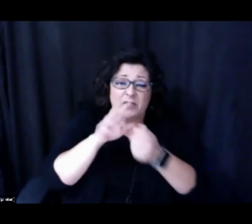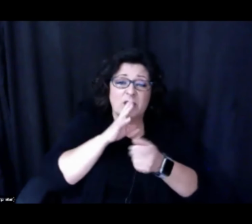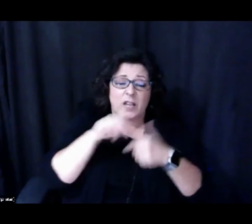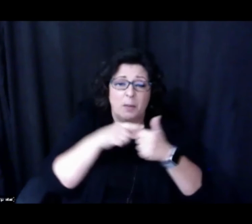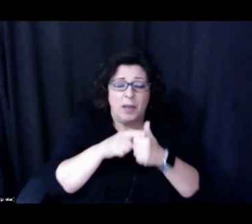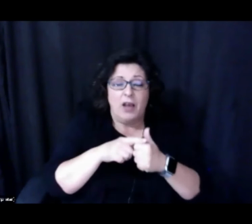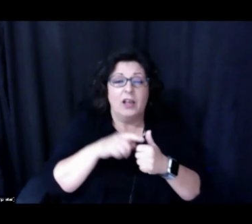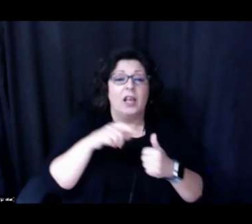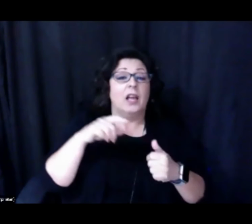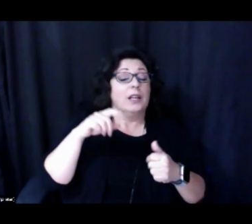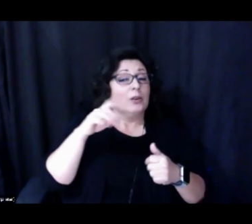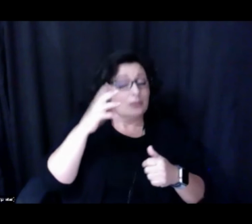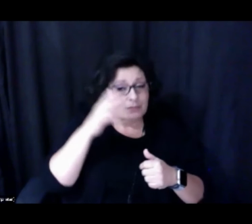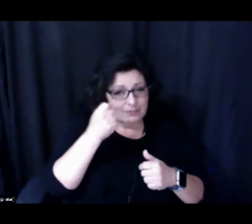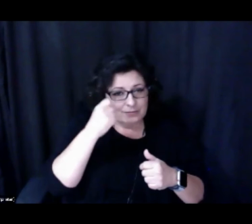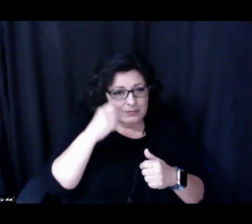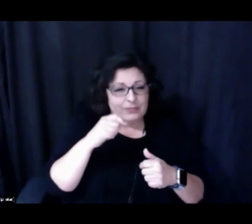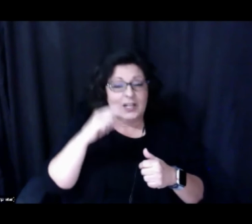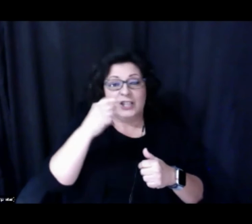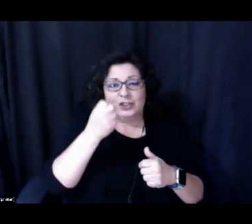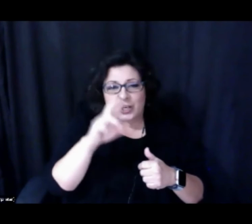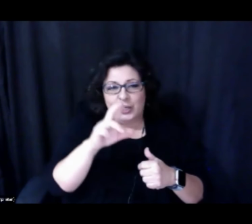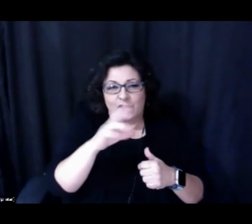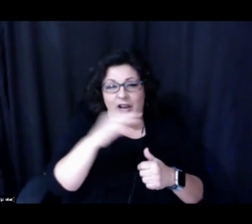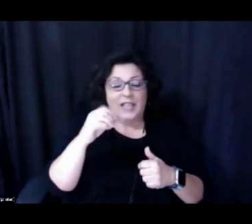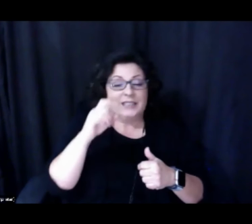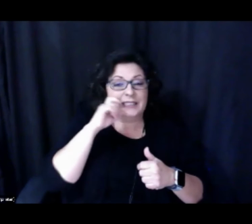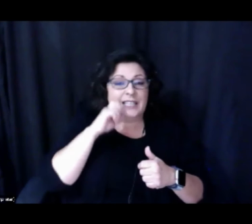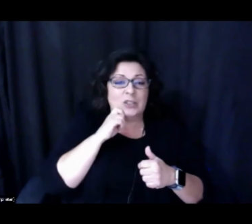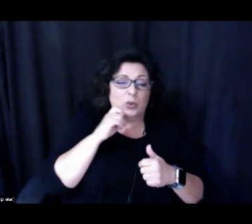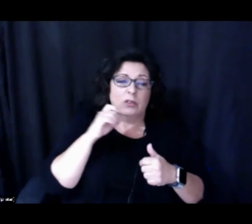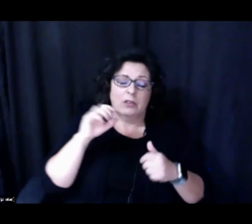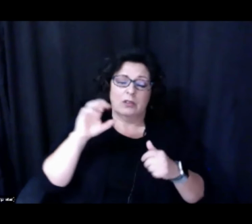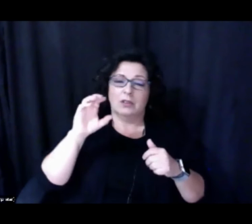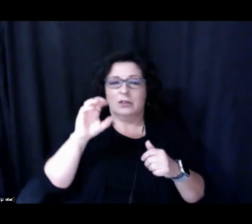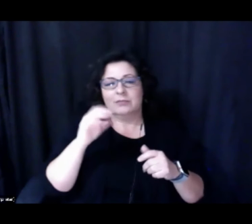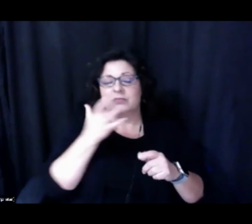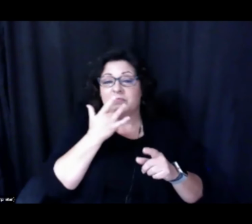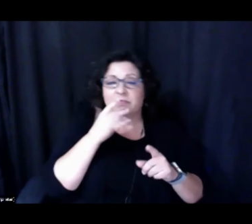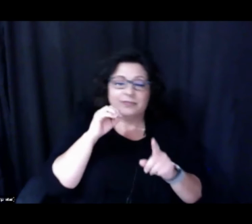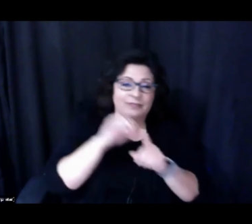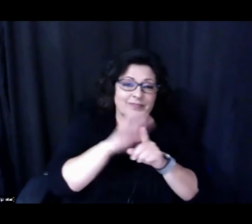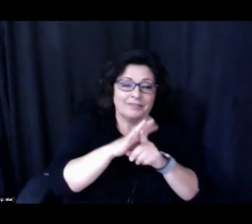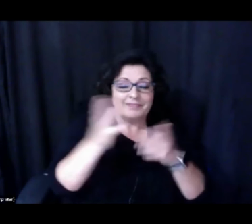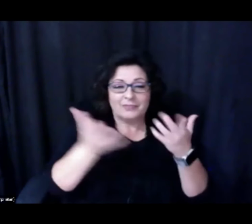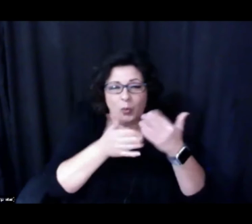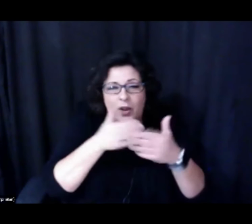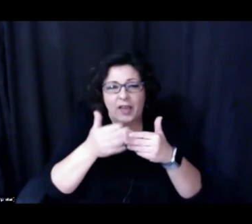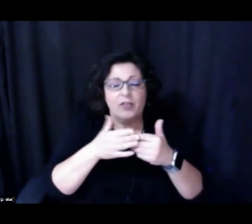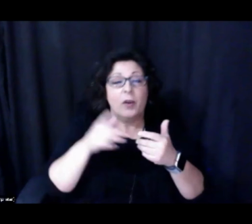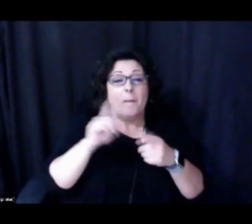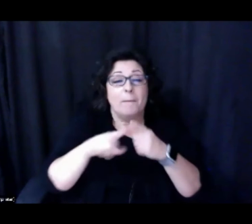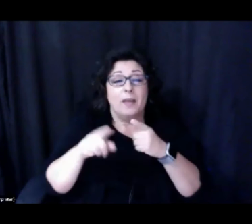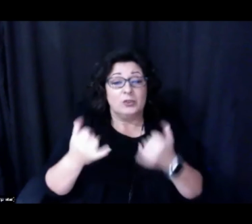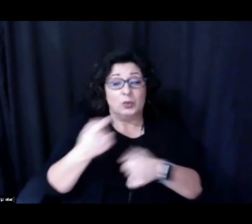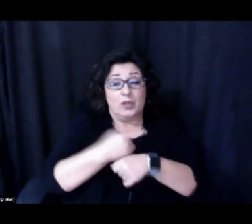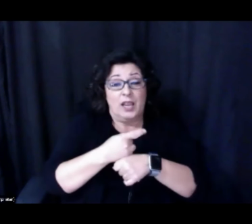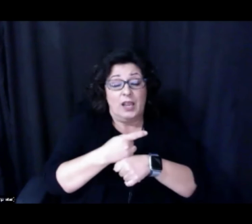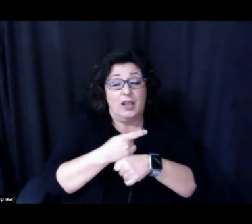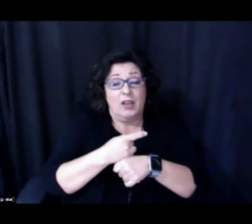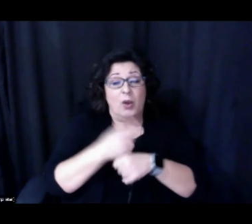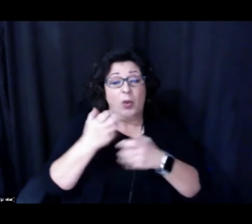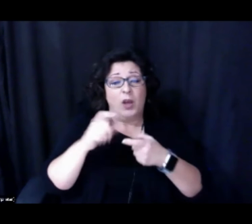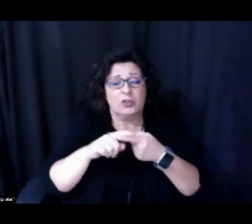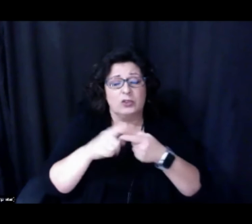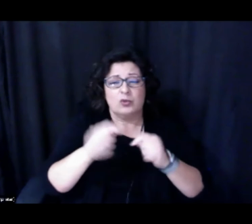gender and sexual orientation. So we really want to be thinking about that today. So we want to kind of try to